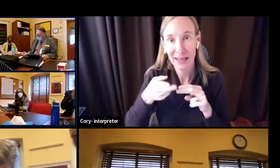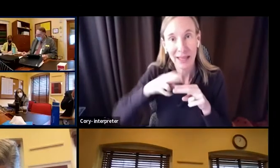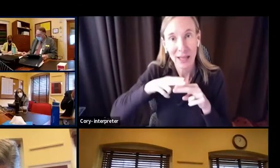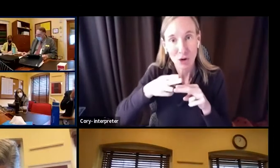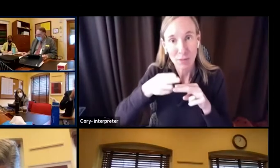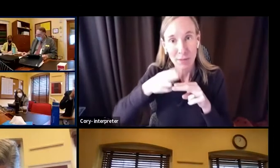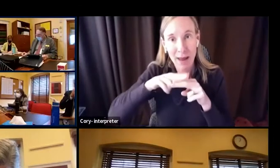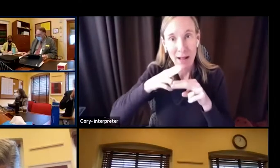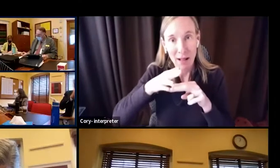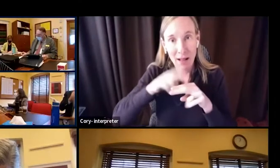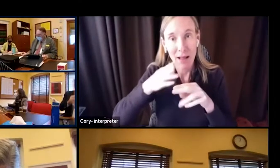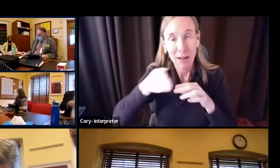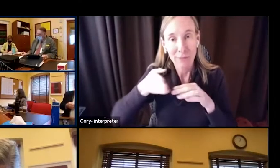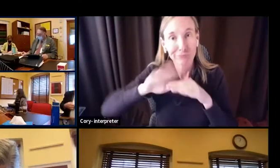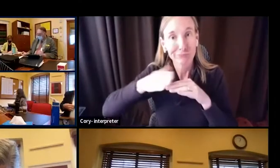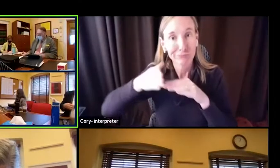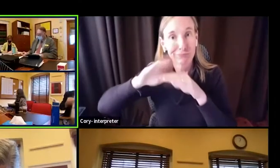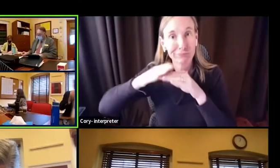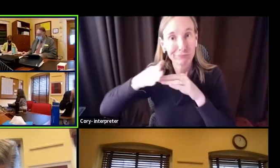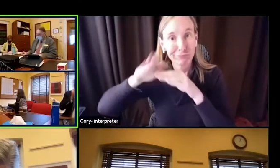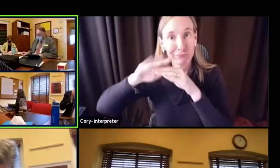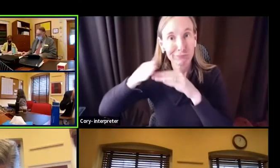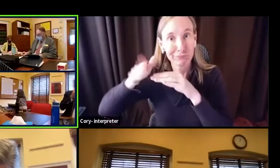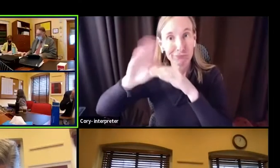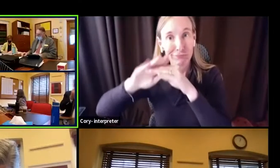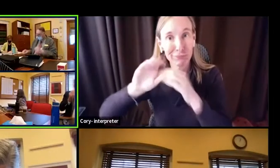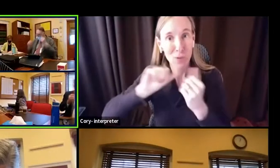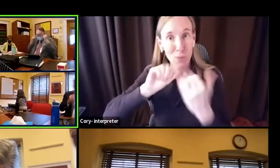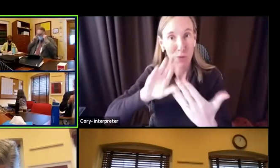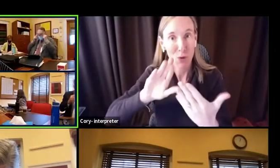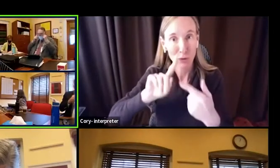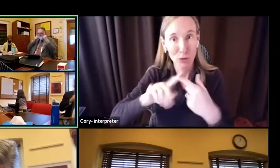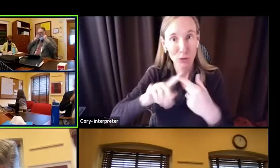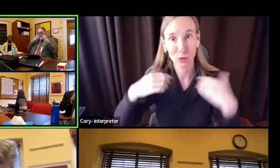to health insurance